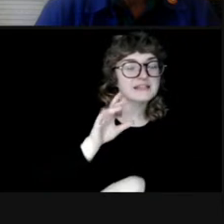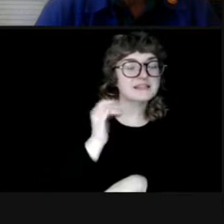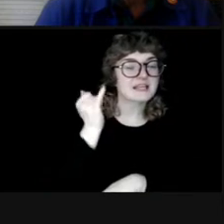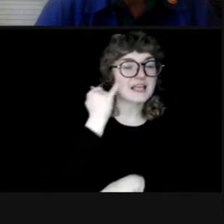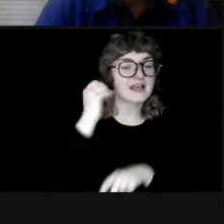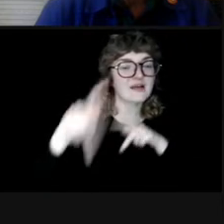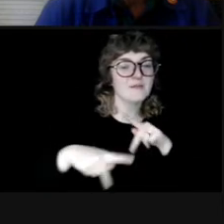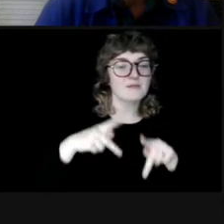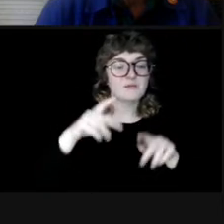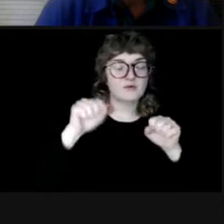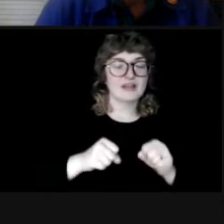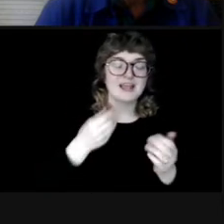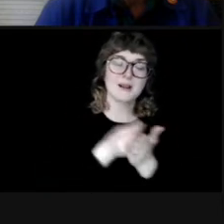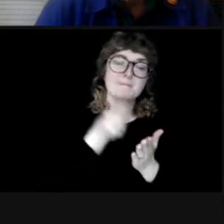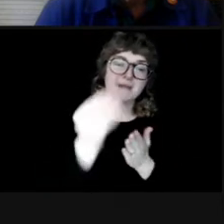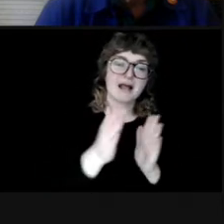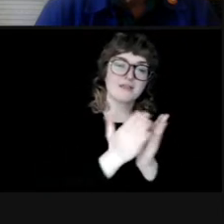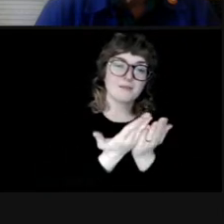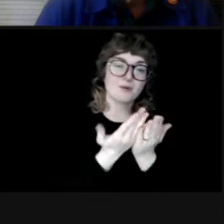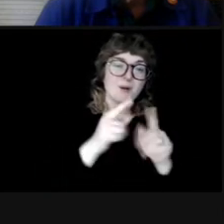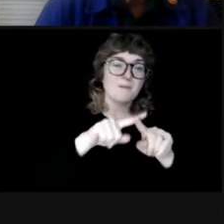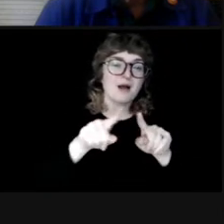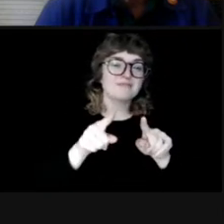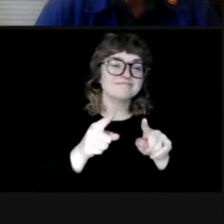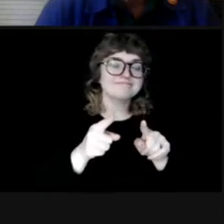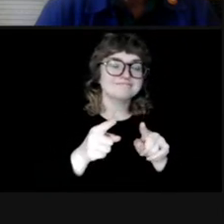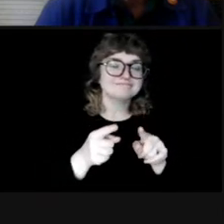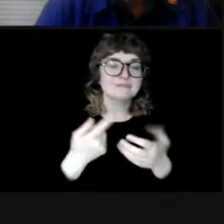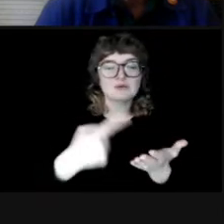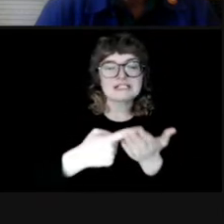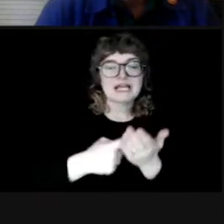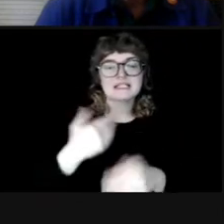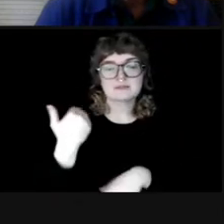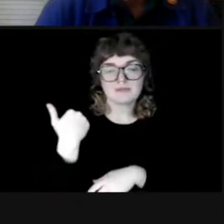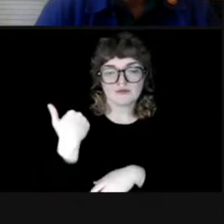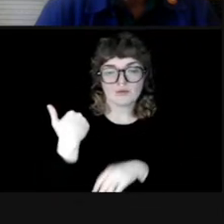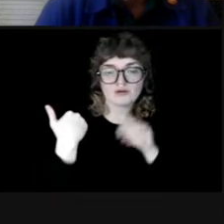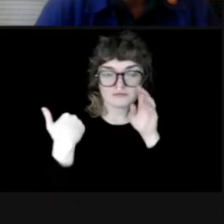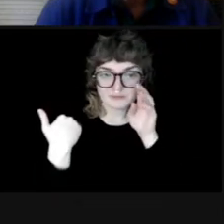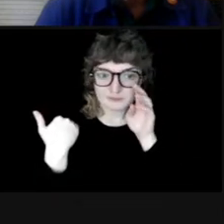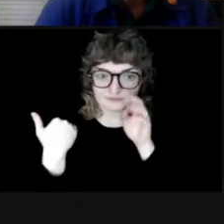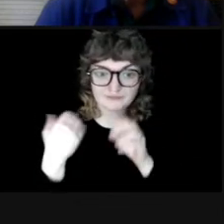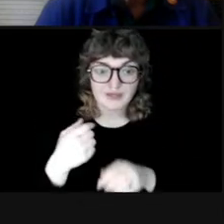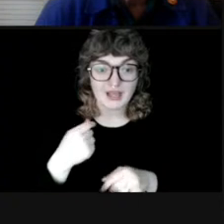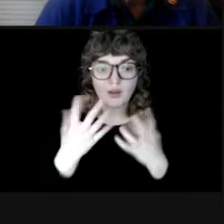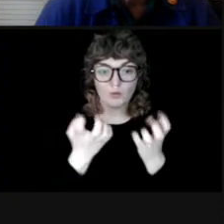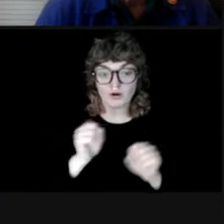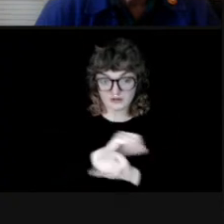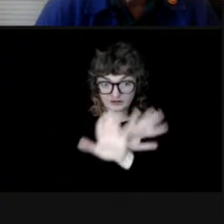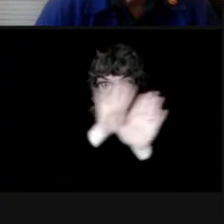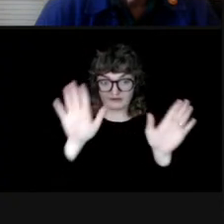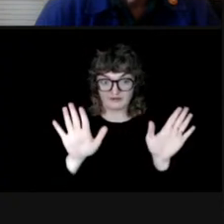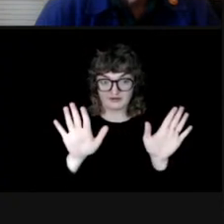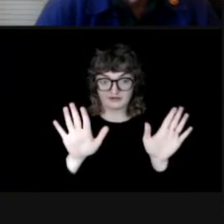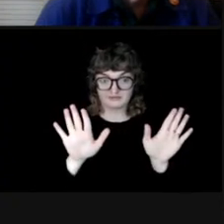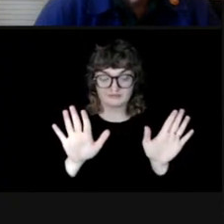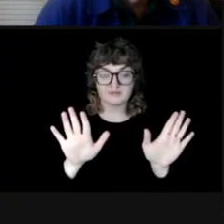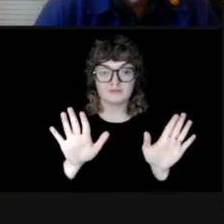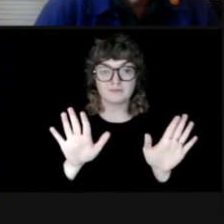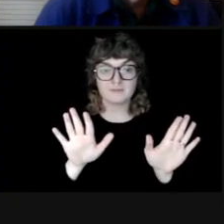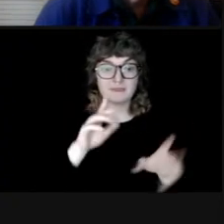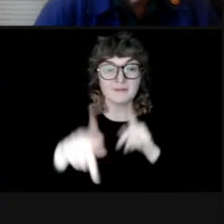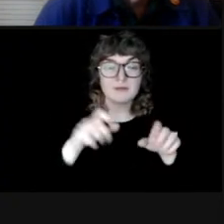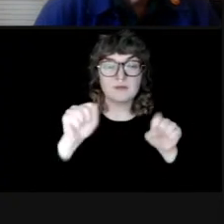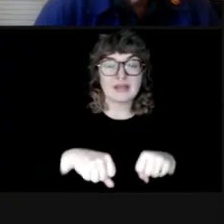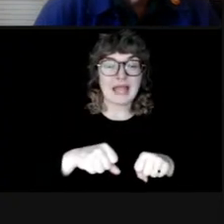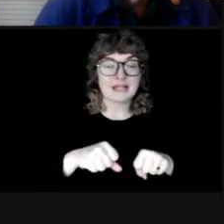get a copy of it, but you've already kind of touched on that. So I just wanted to clarify, people can see